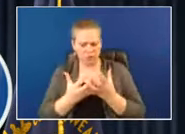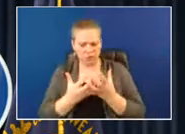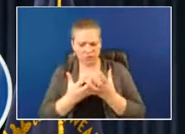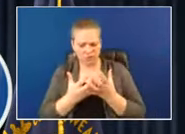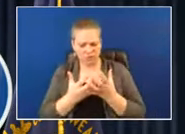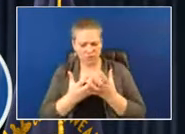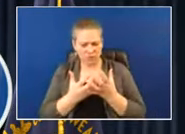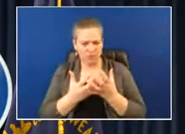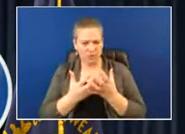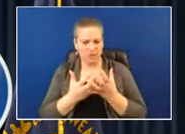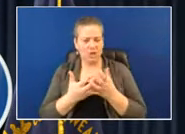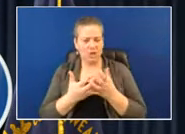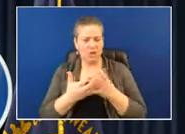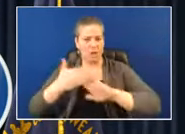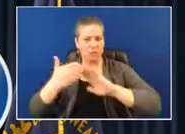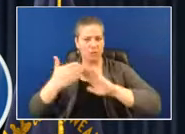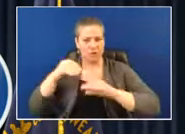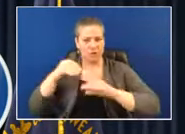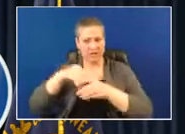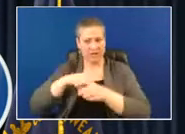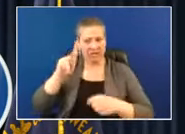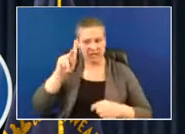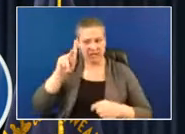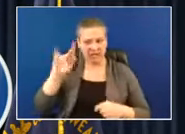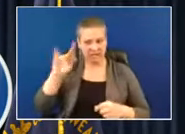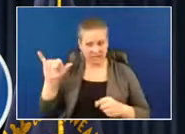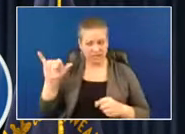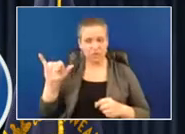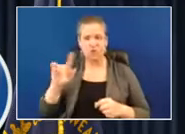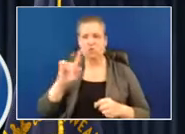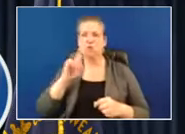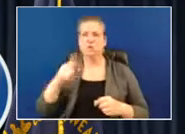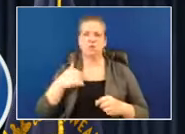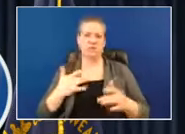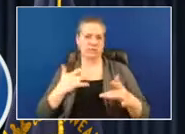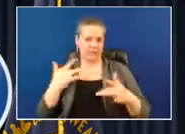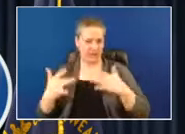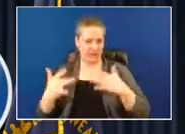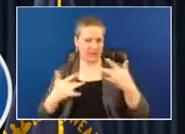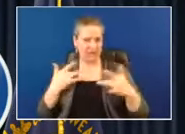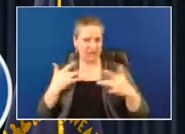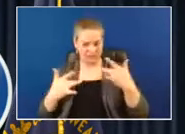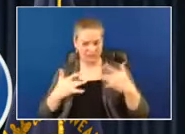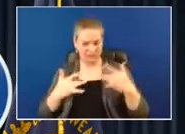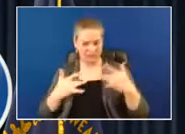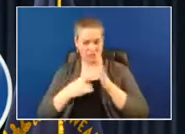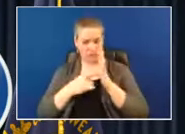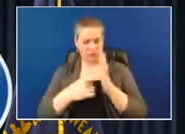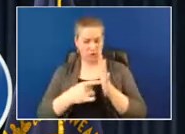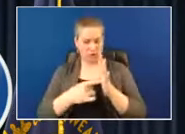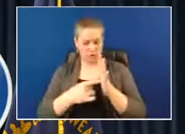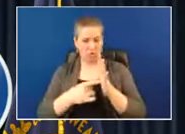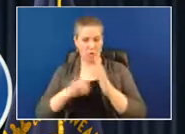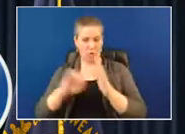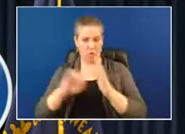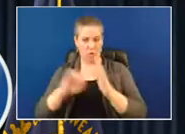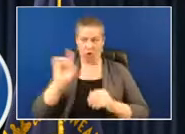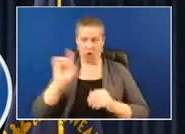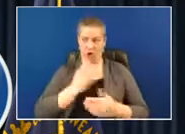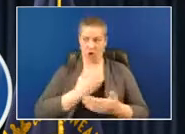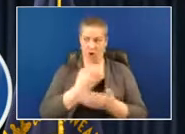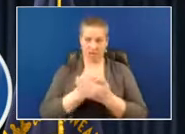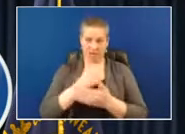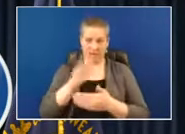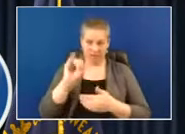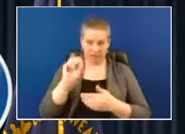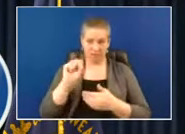operation in Kentucky. Again, really exciting, but showing not just where our economy is, but where it's going.